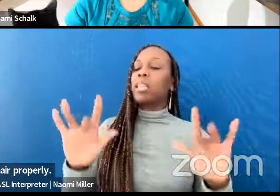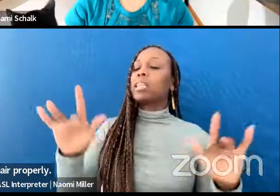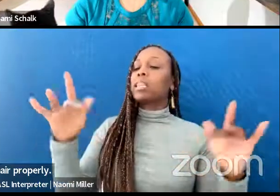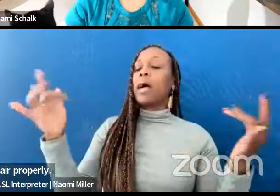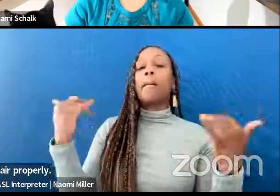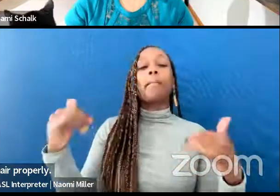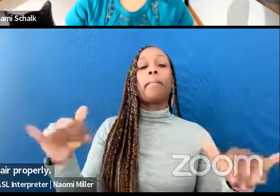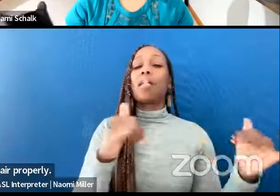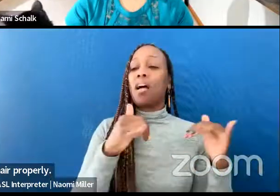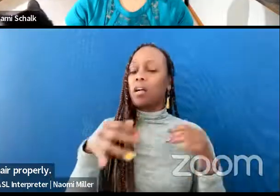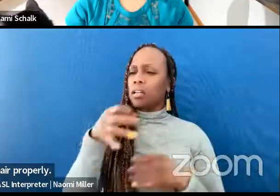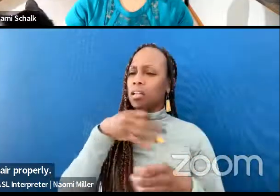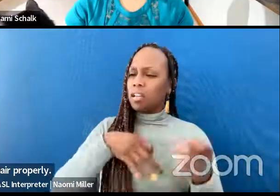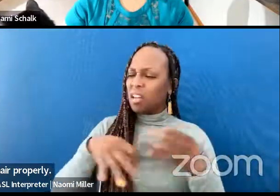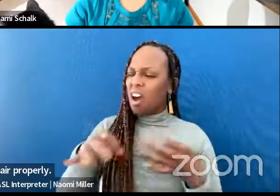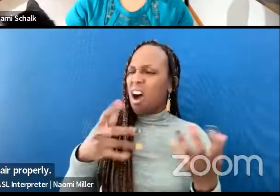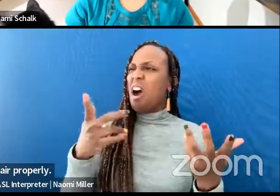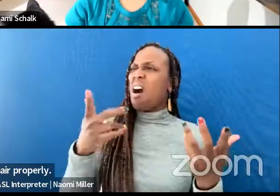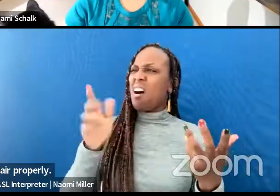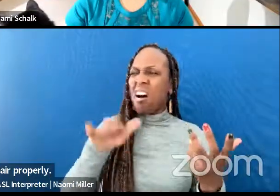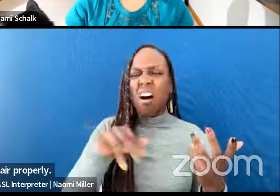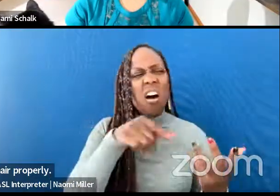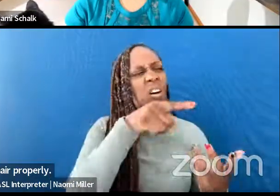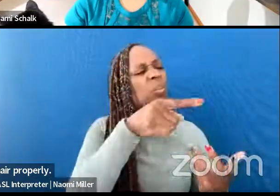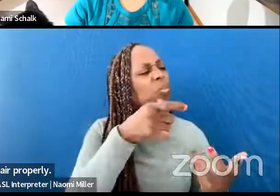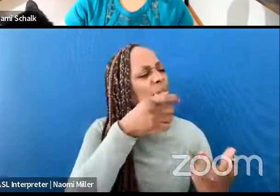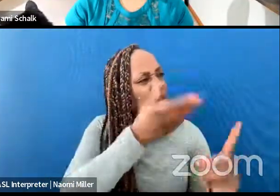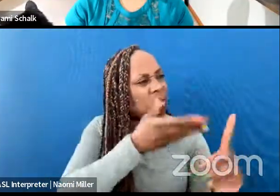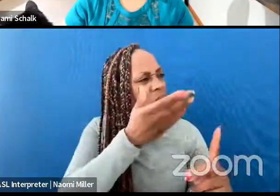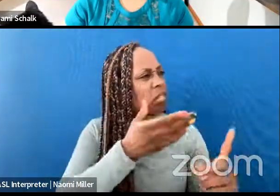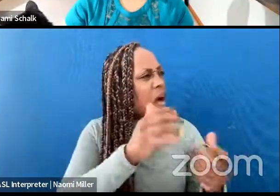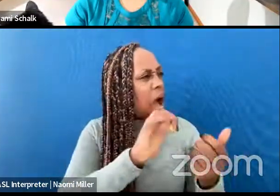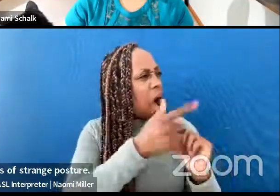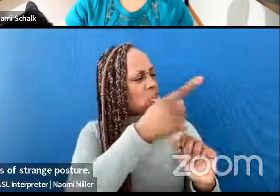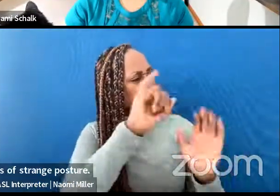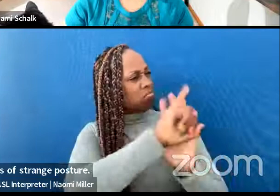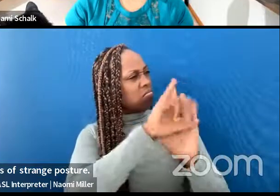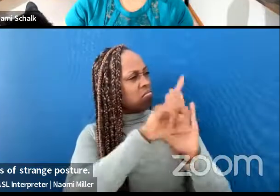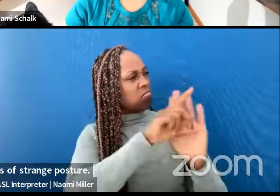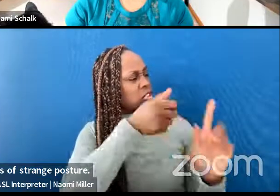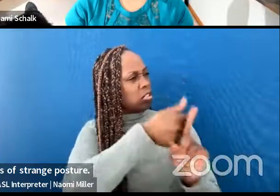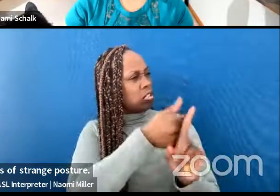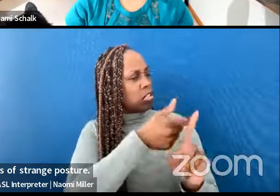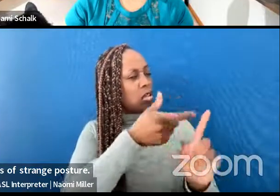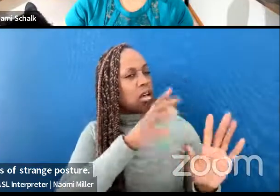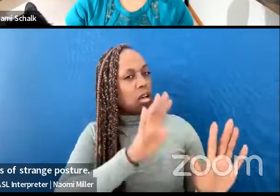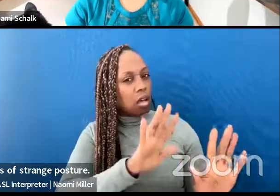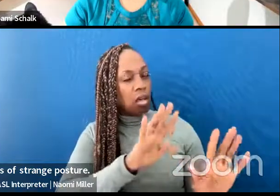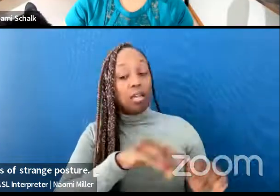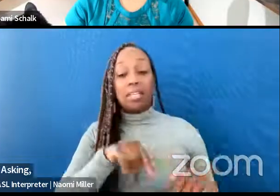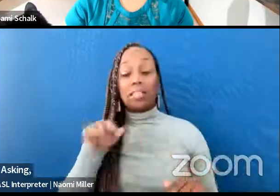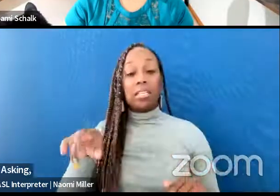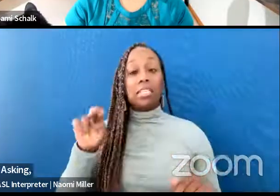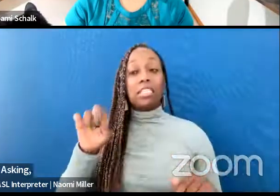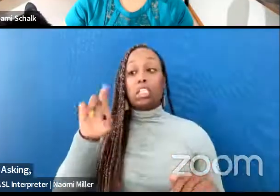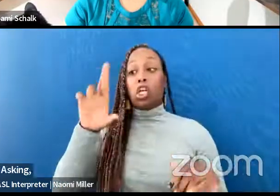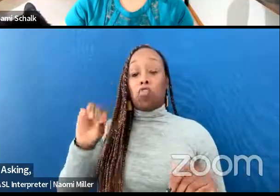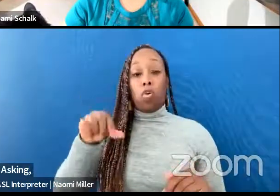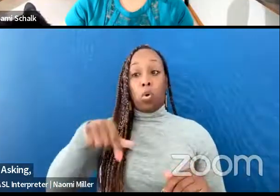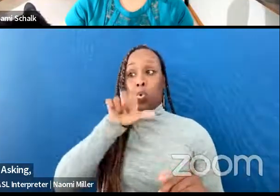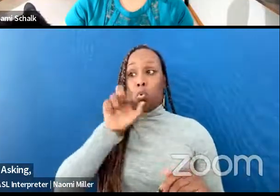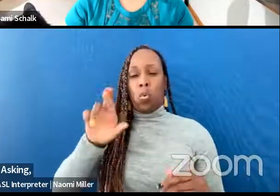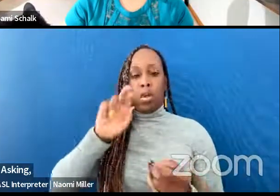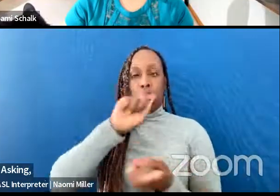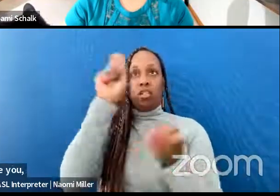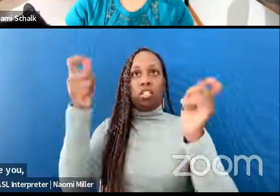blunt edge of, what are you? How do you identify? This neuroqueer rerouting of gender